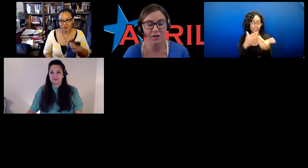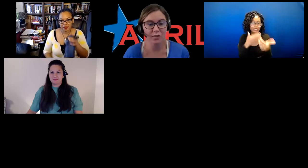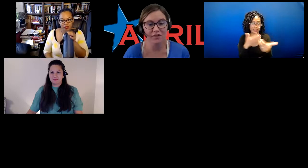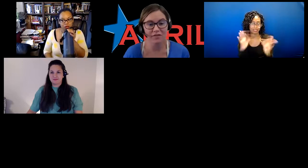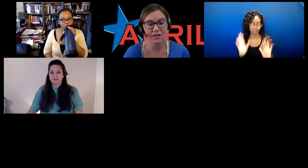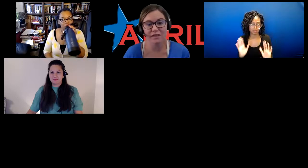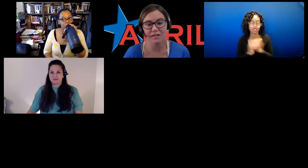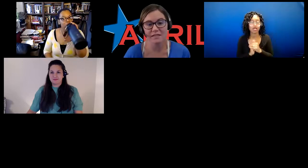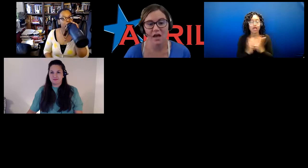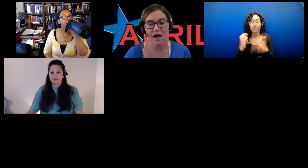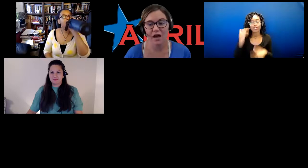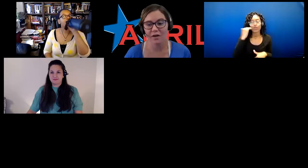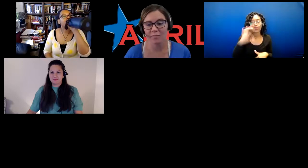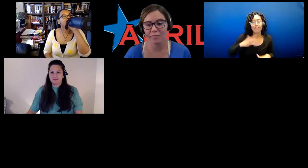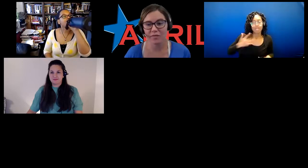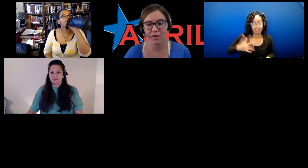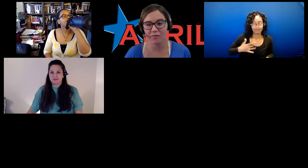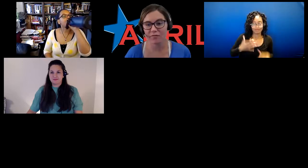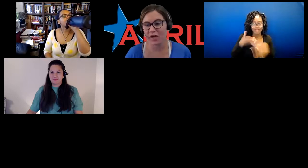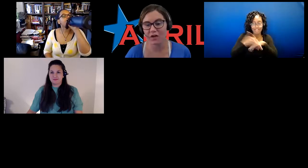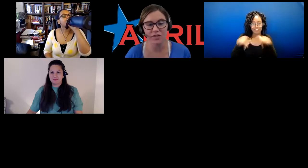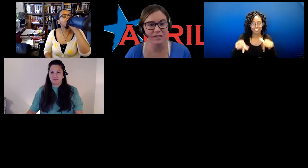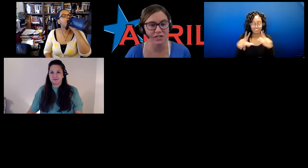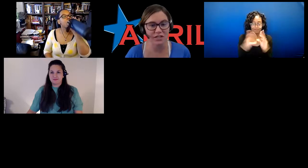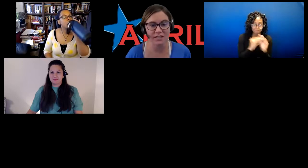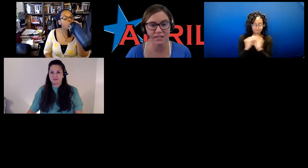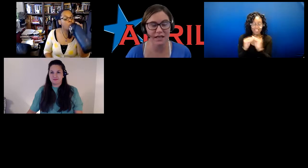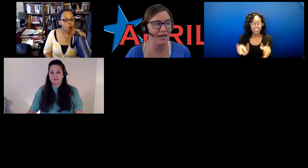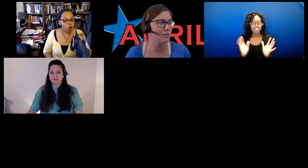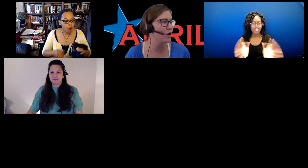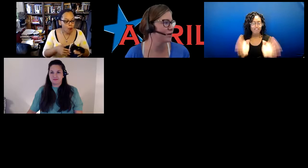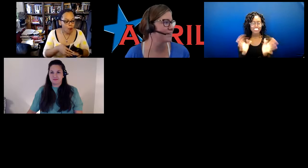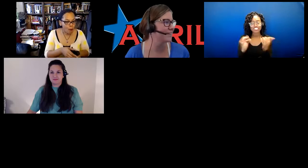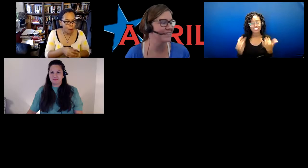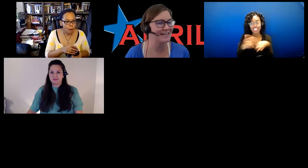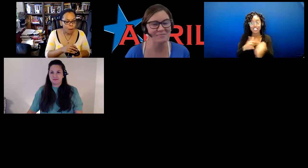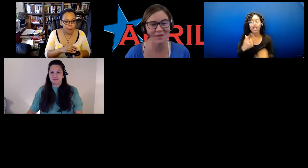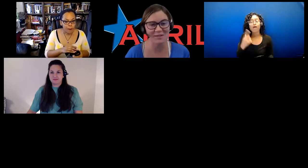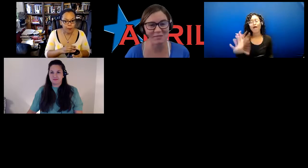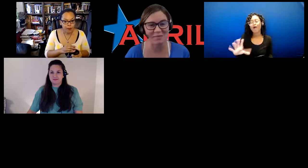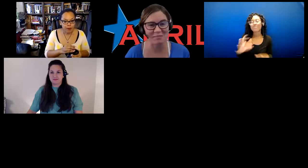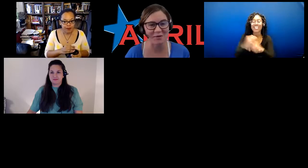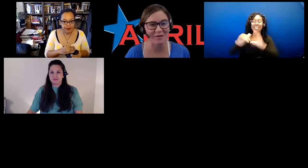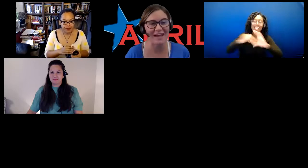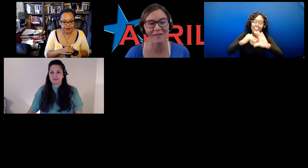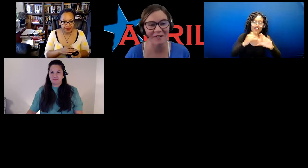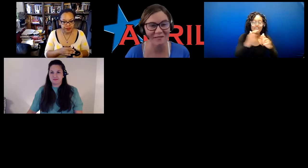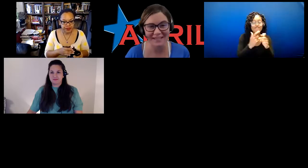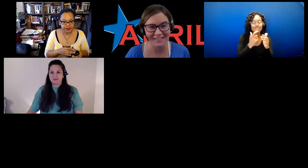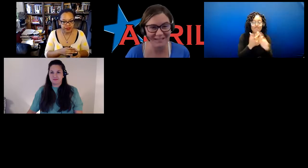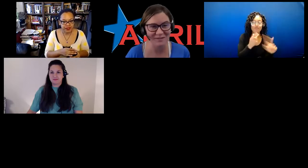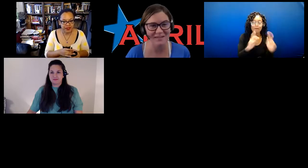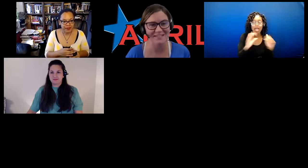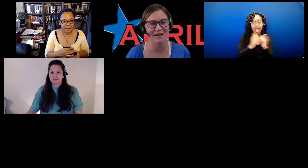want to know what the feel is of the conversation today. I'm already getting emails from people going, how can